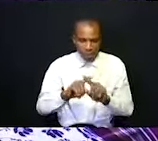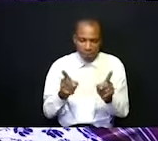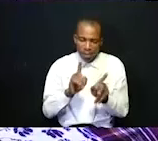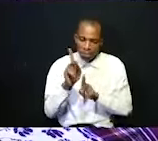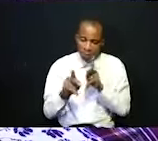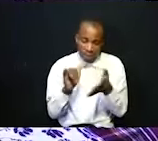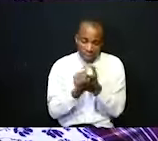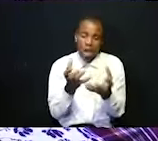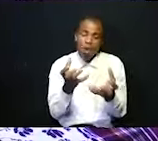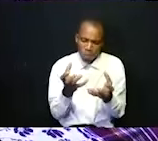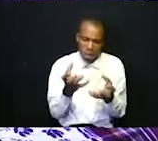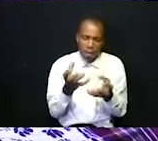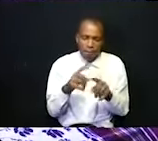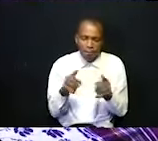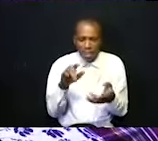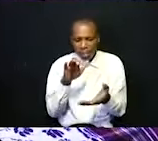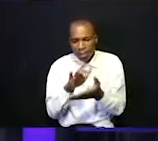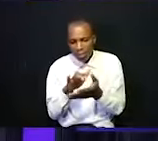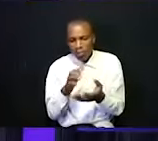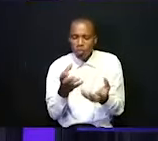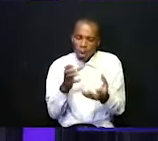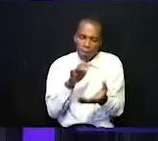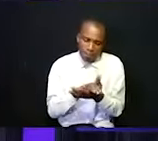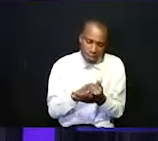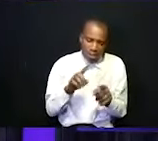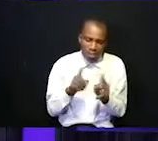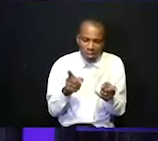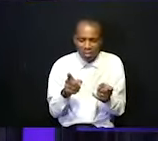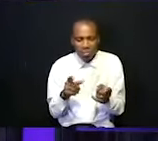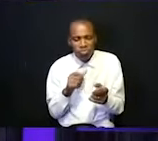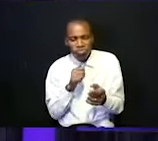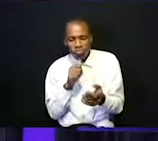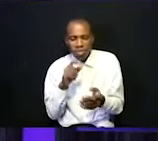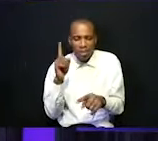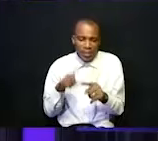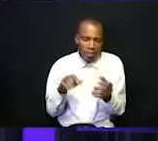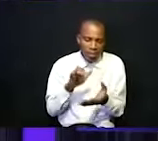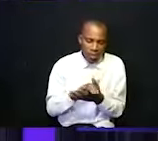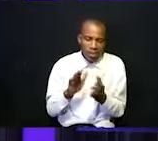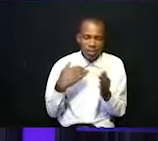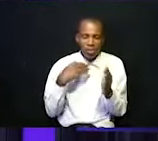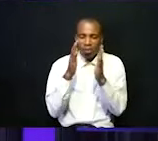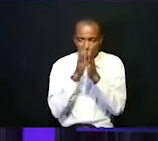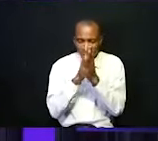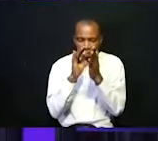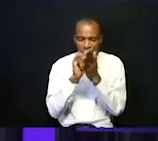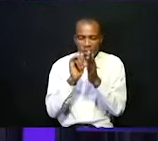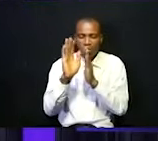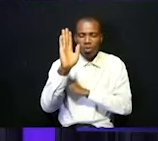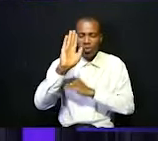to marry. Any opa wo wa wo de ware. That God will grant them grace. To nyankopon be ma mo adom. Give us thy grace,